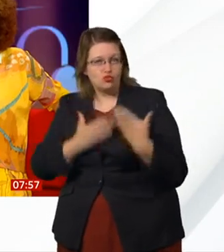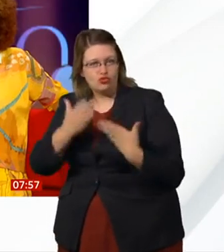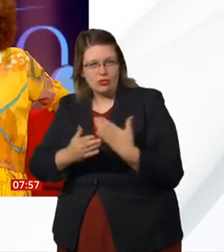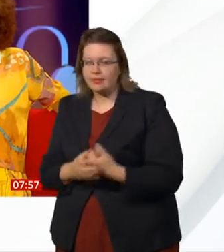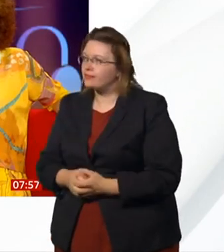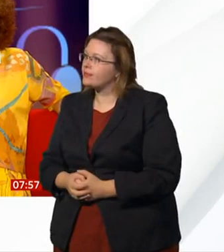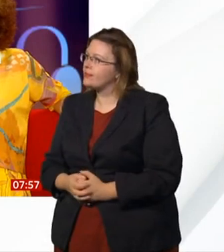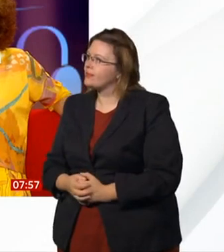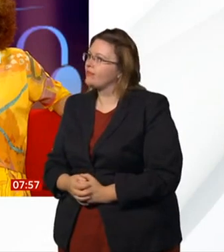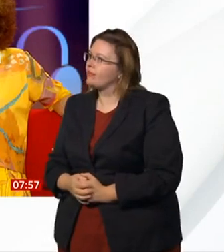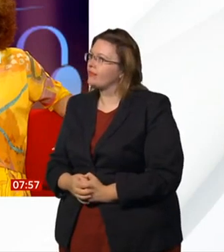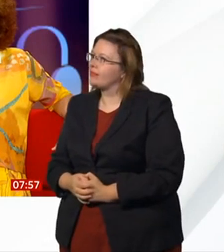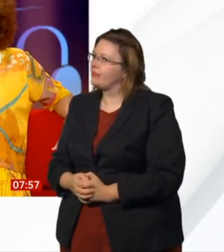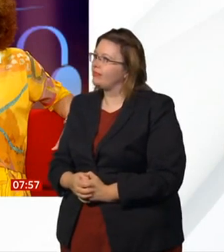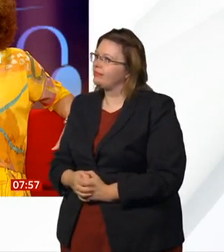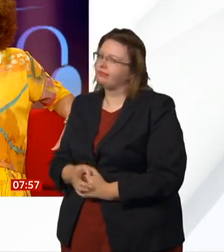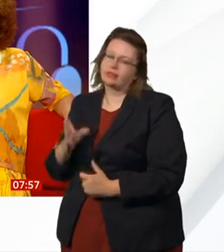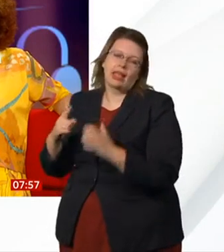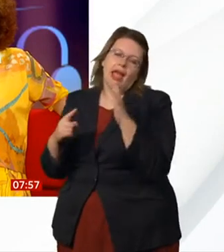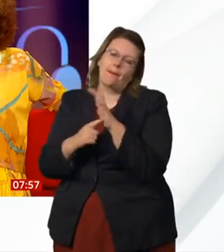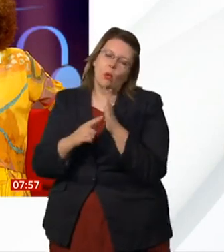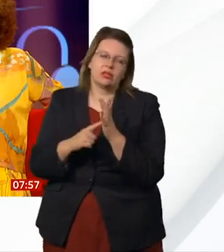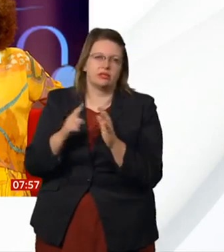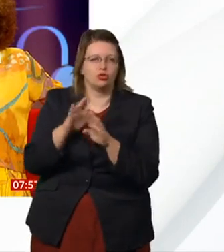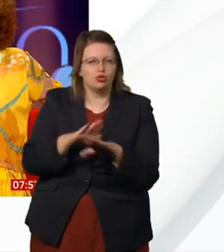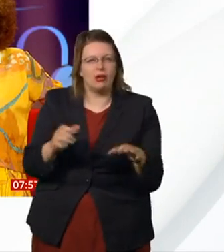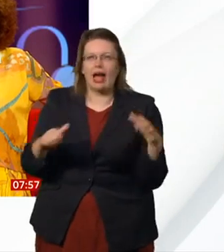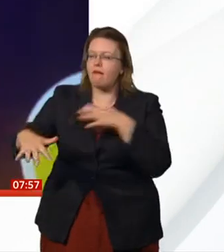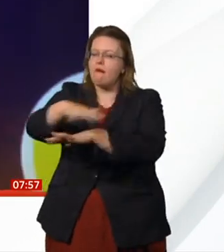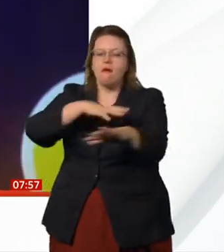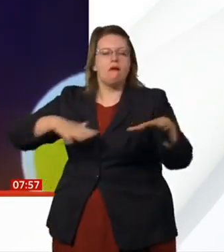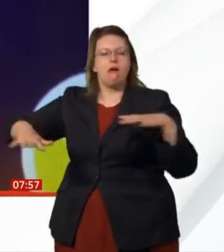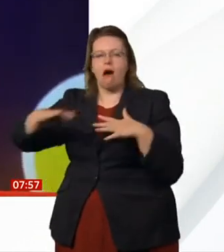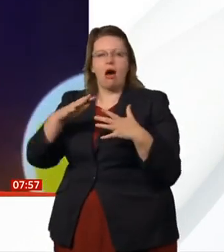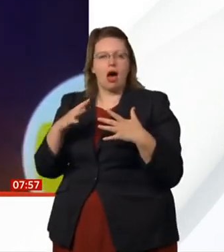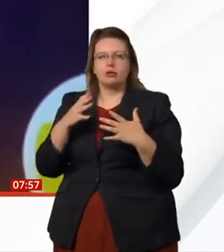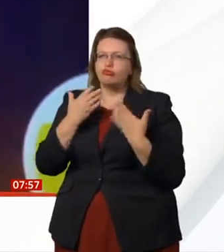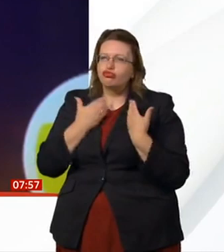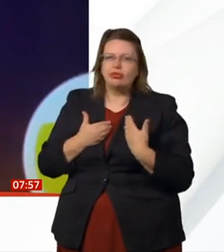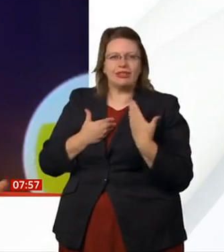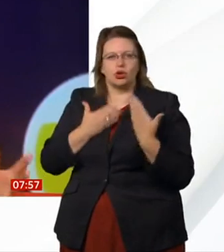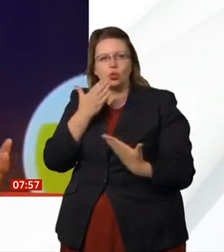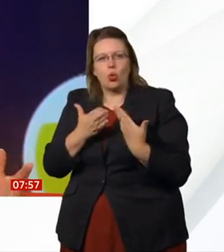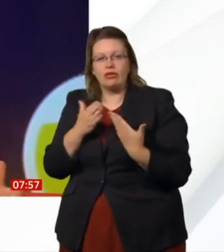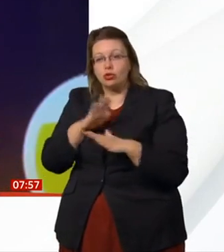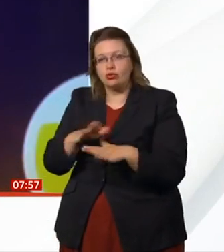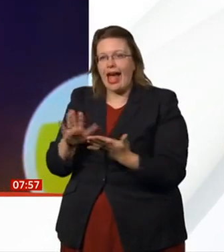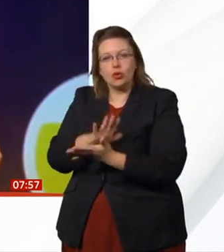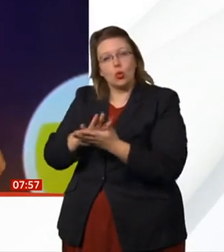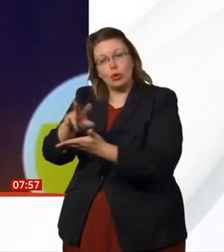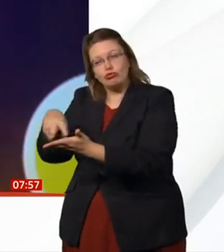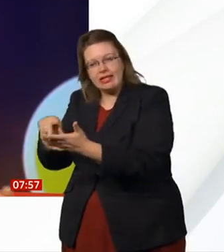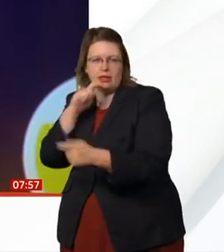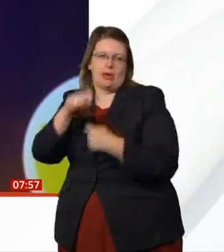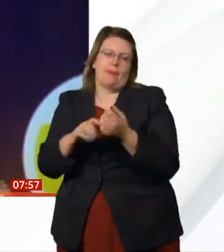do. Creating a story-rich environment, as Francesca says, reading for pleasure leads to writing for pleasure. Making sure children have